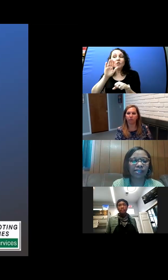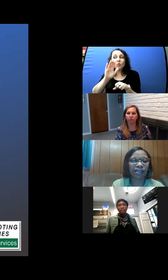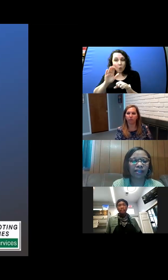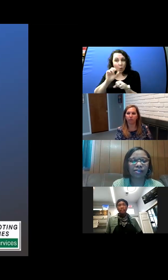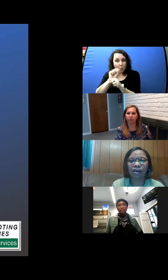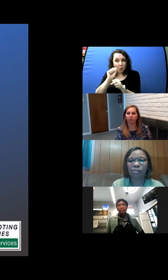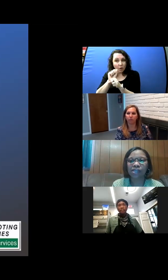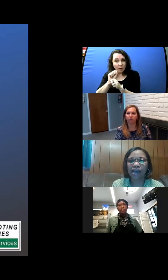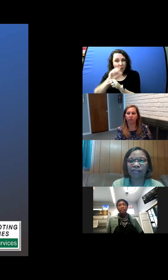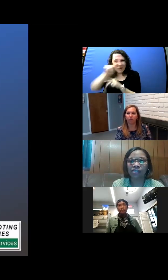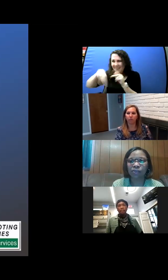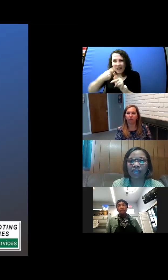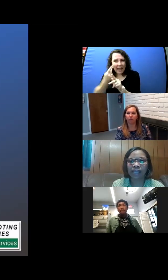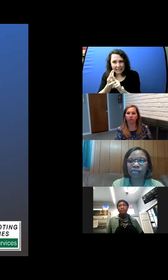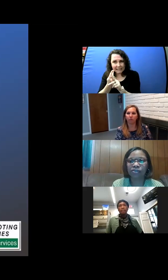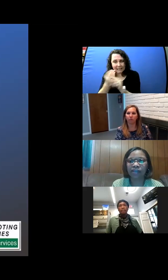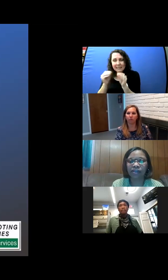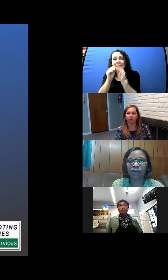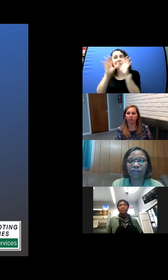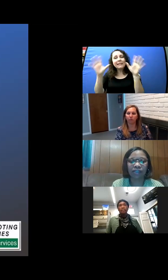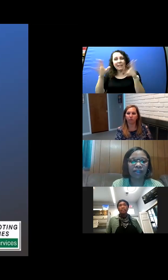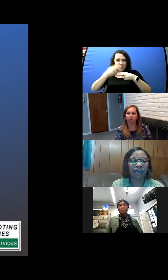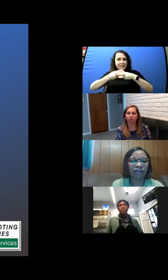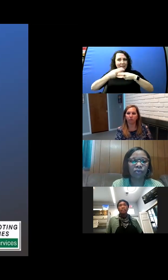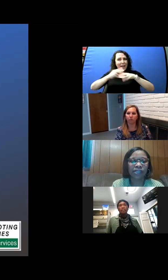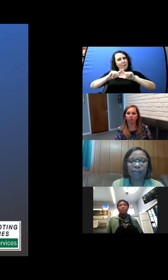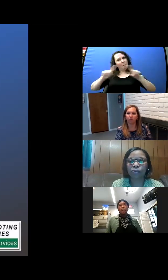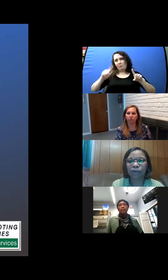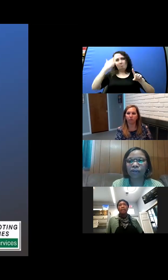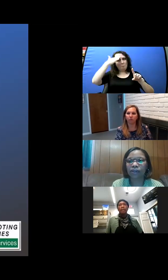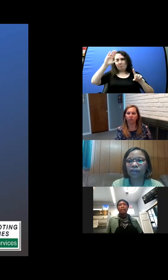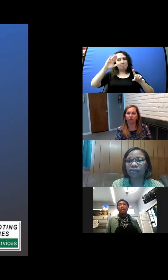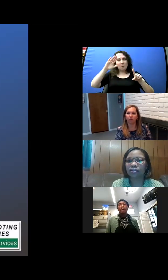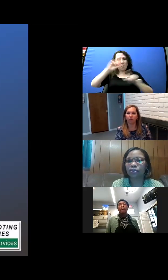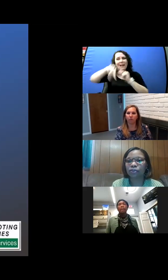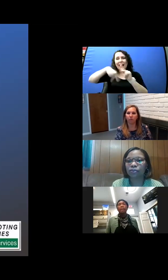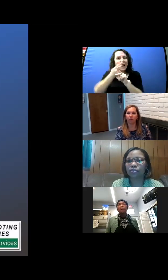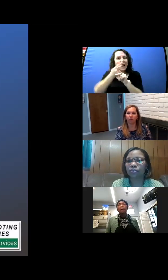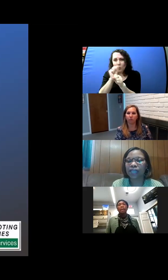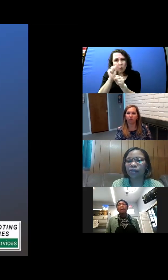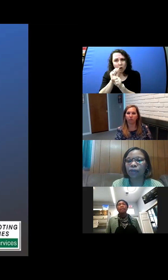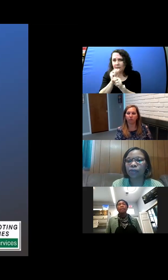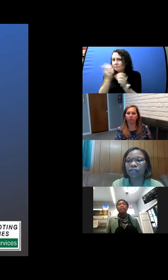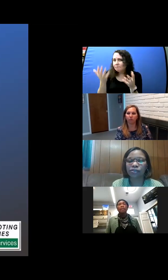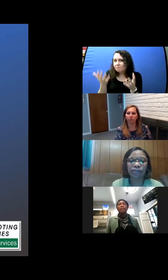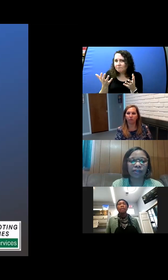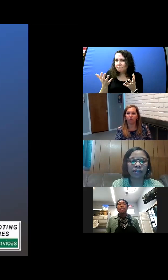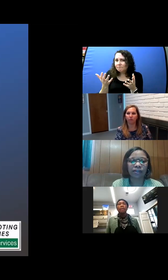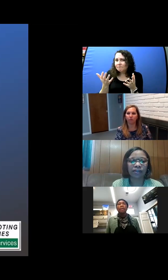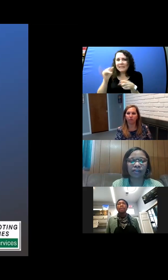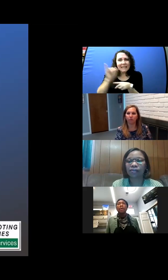mean, it's almost obvious with the name, but you never know. What type of work what line of work, what